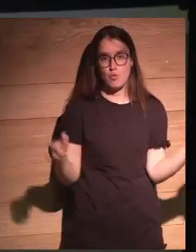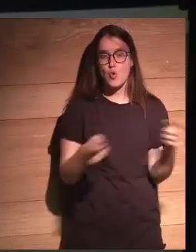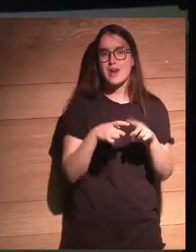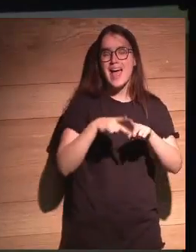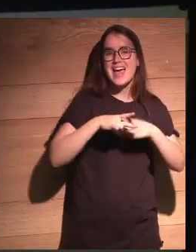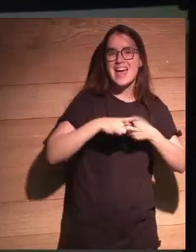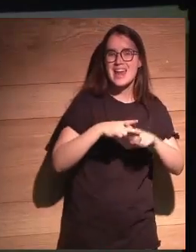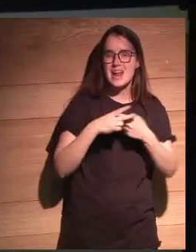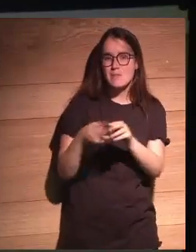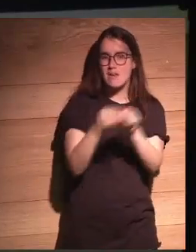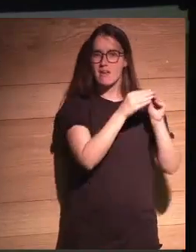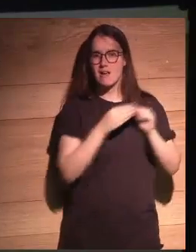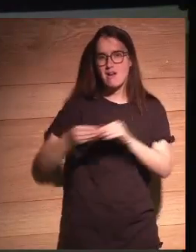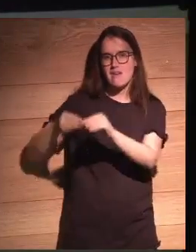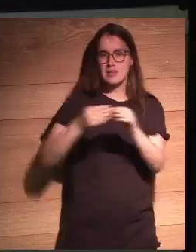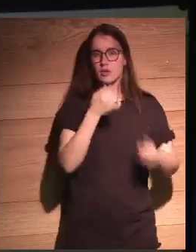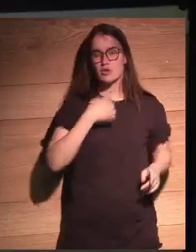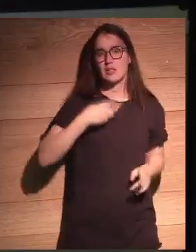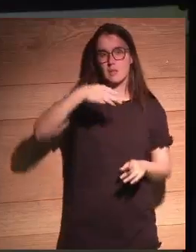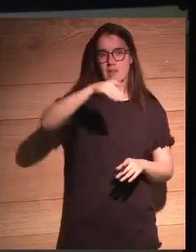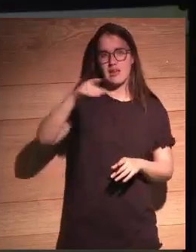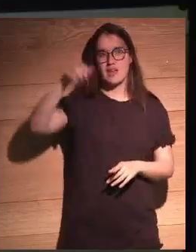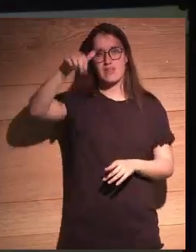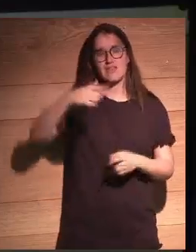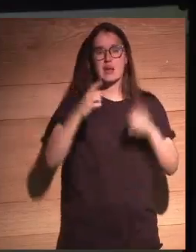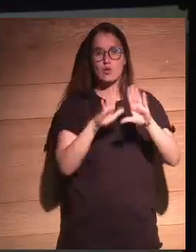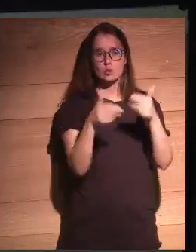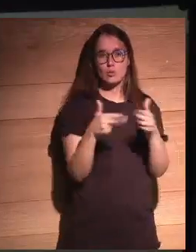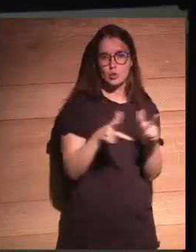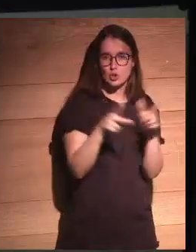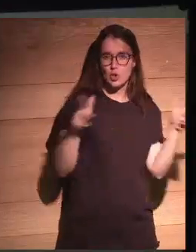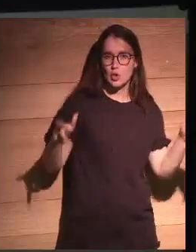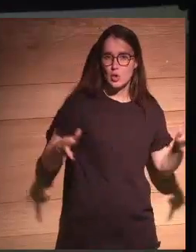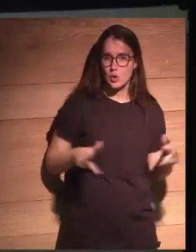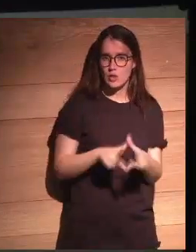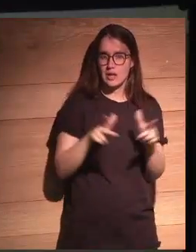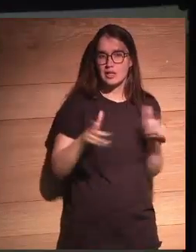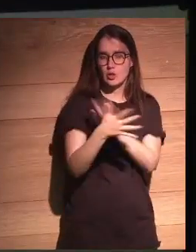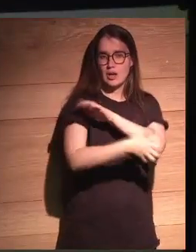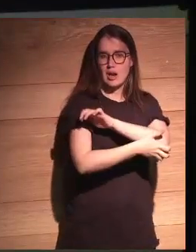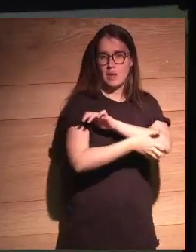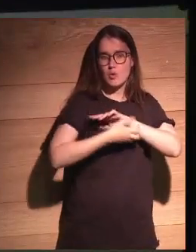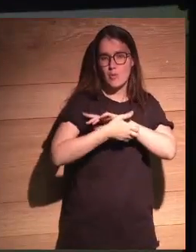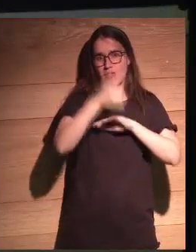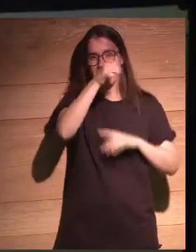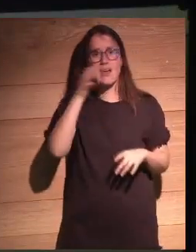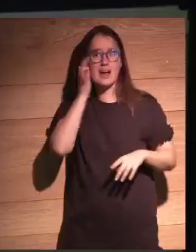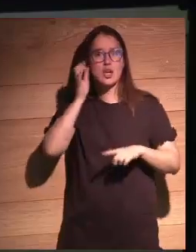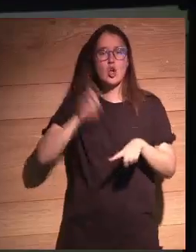about housing as a political issue. It's an element to oppress certain social groups that